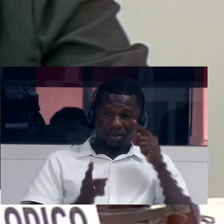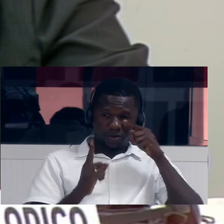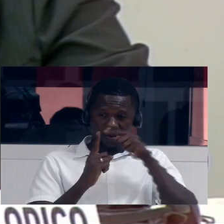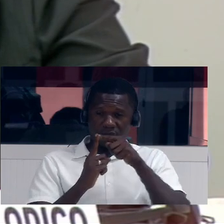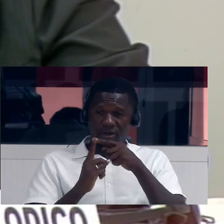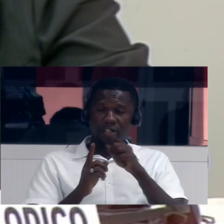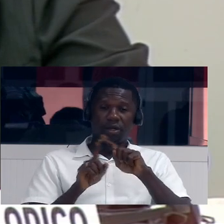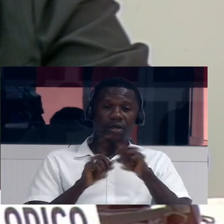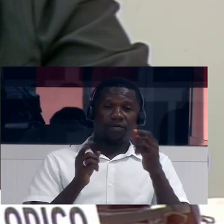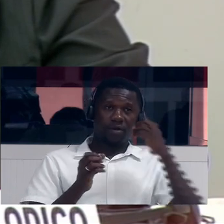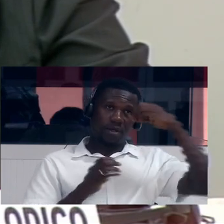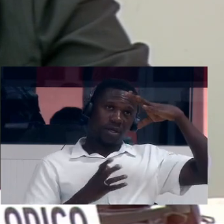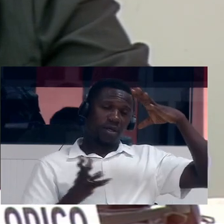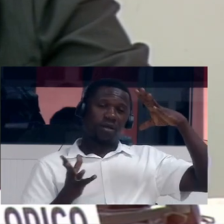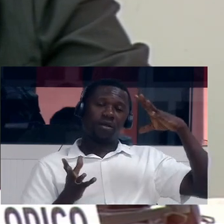light.